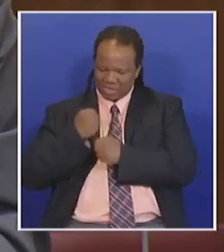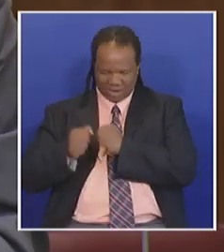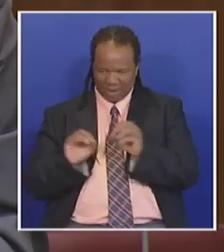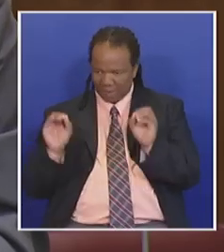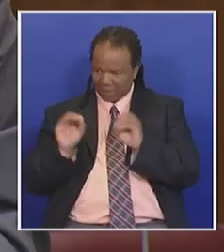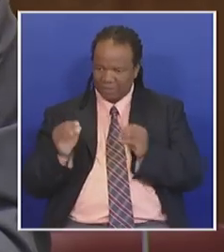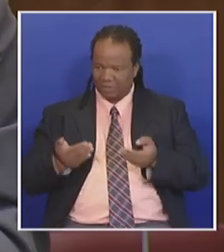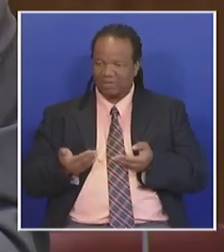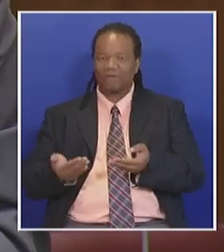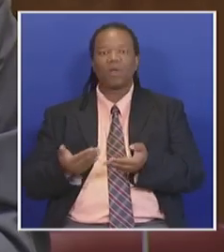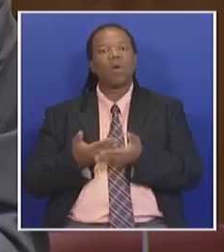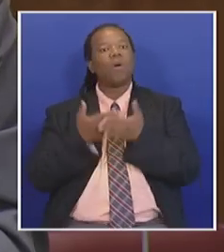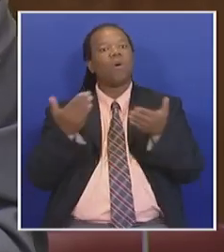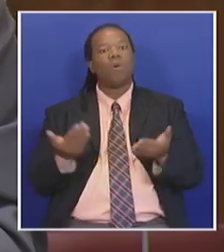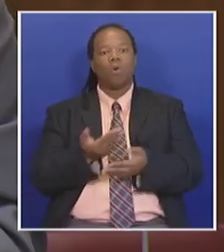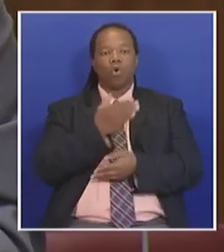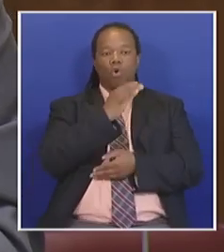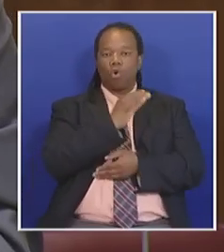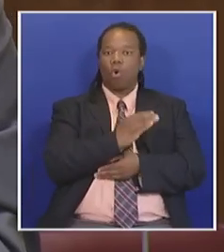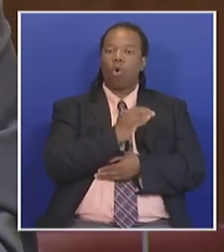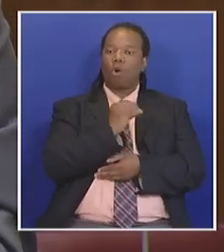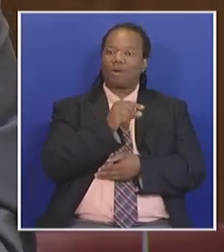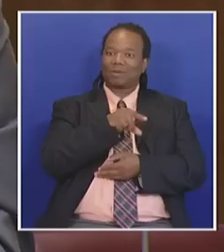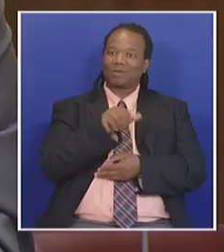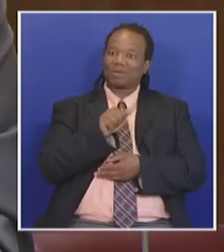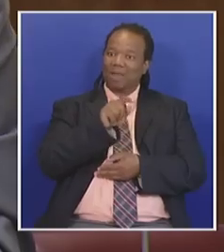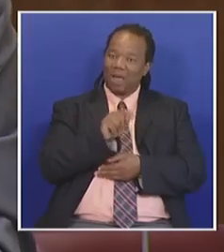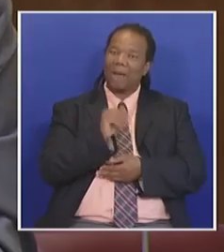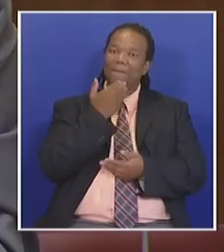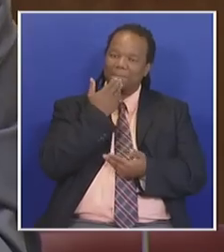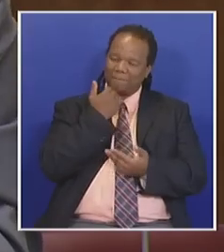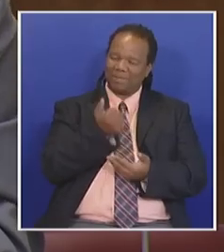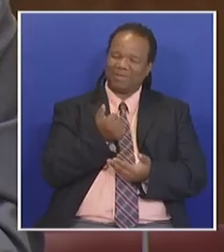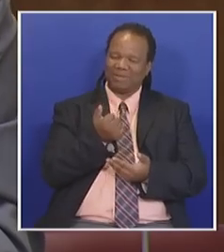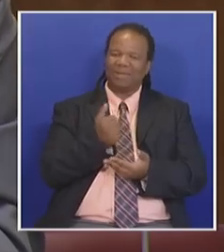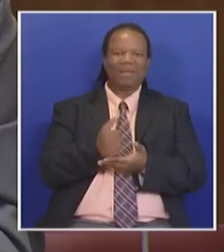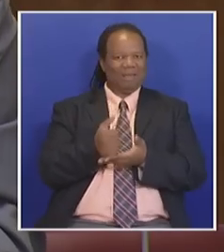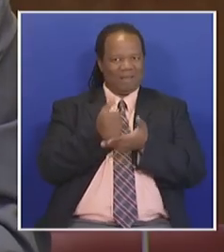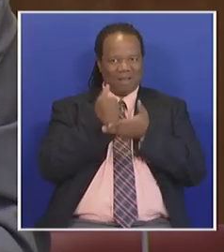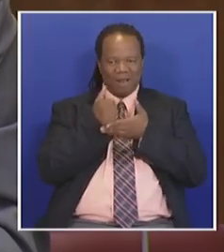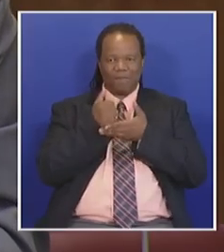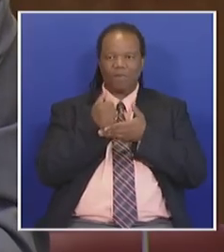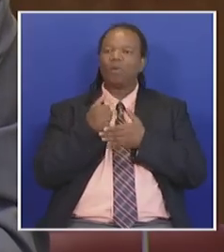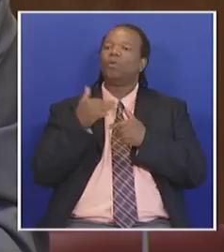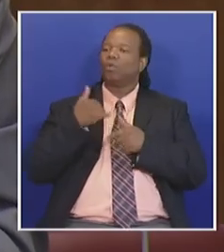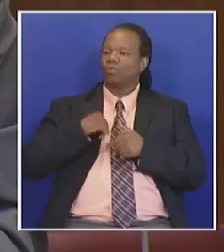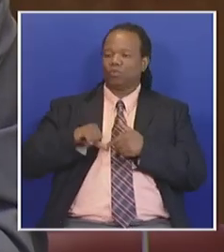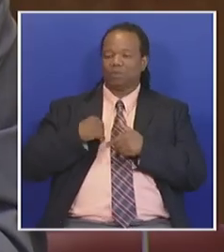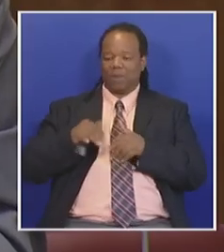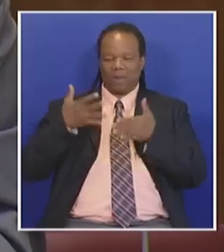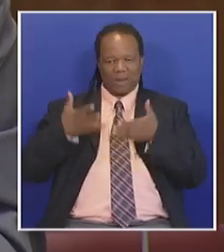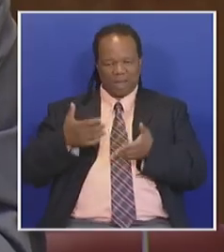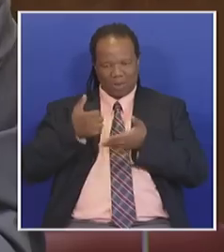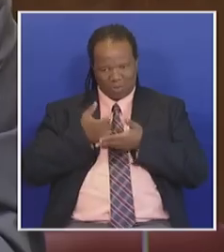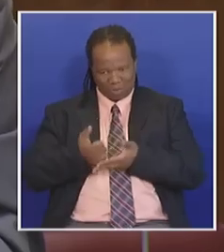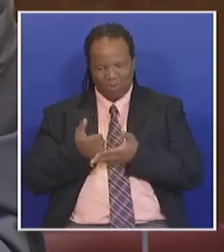of Kokta and Water and Sanitation to assist the municipality with immediate relief, and that a